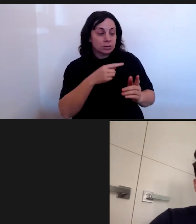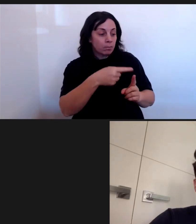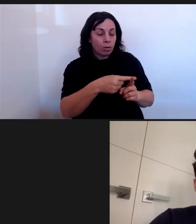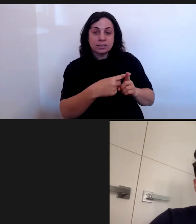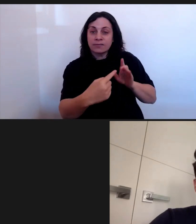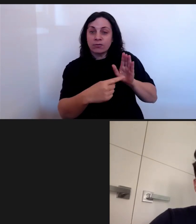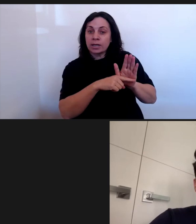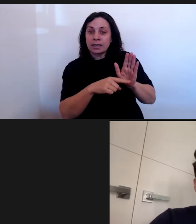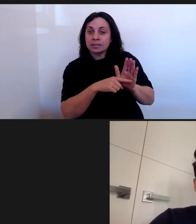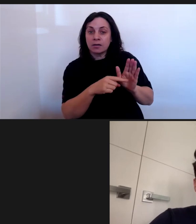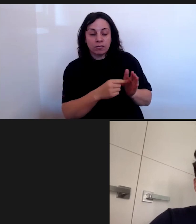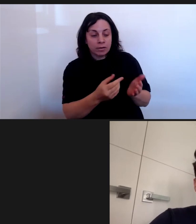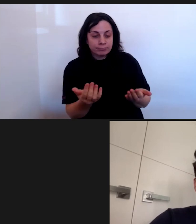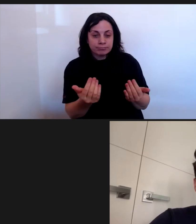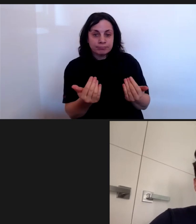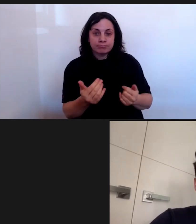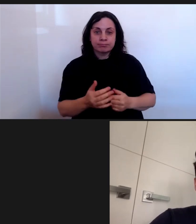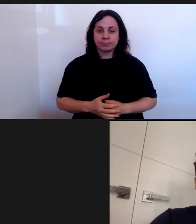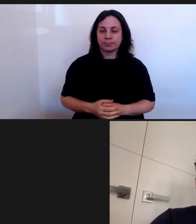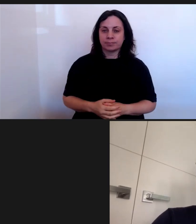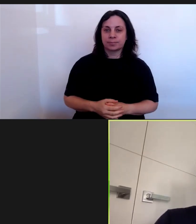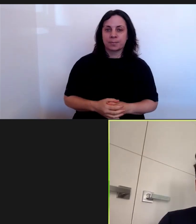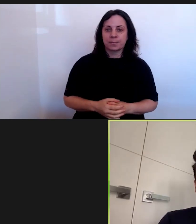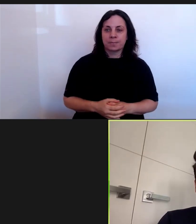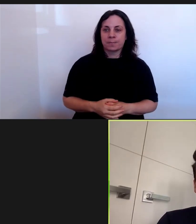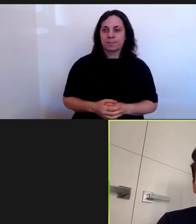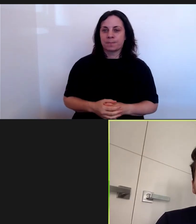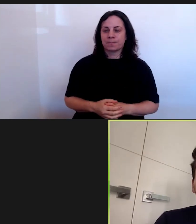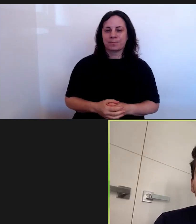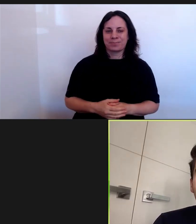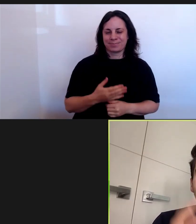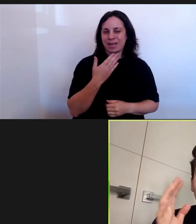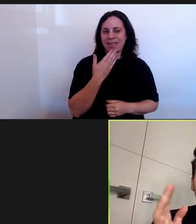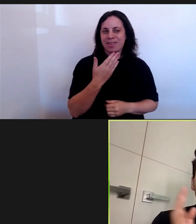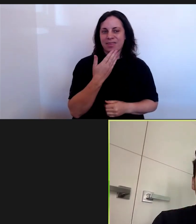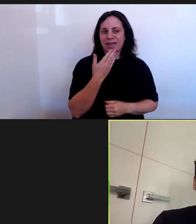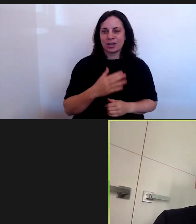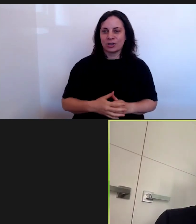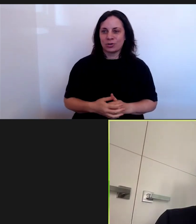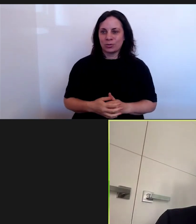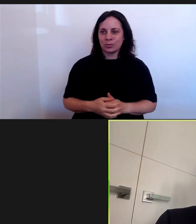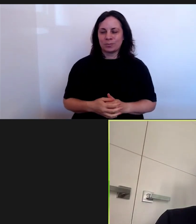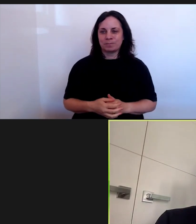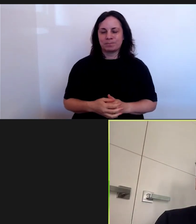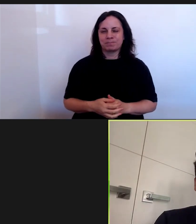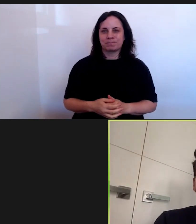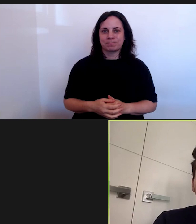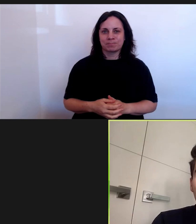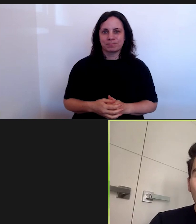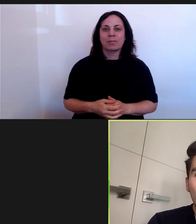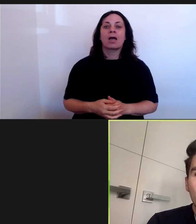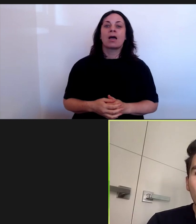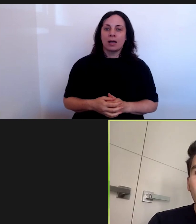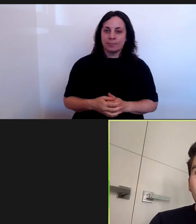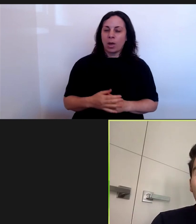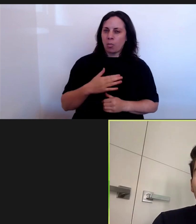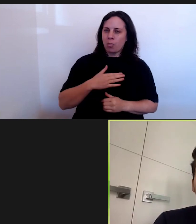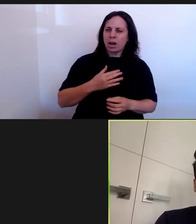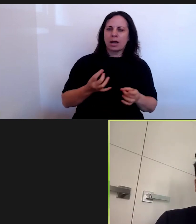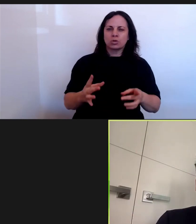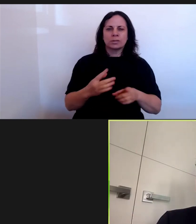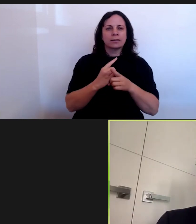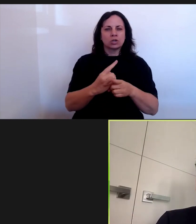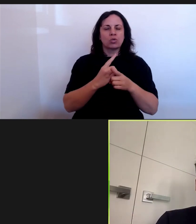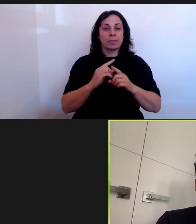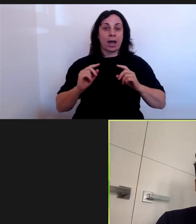experiences? Thank you, Daniel. Yes, thank you. Well, let's start talking about research. Research is such